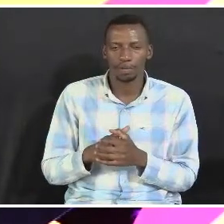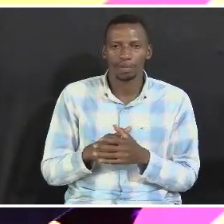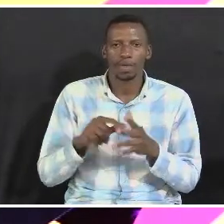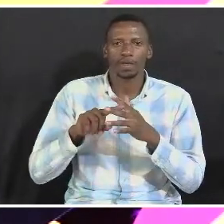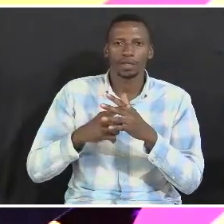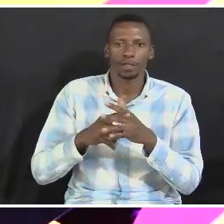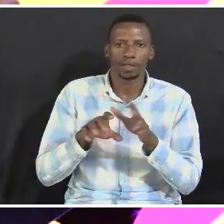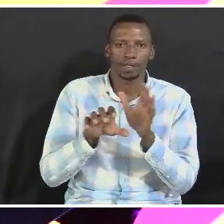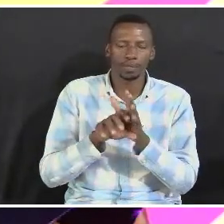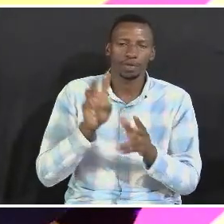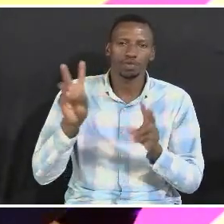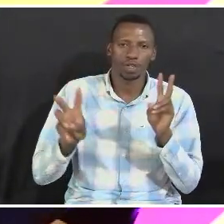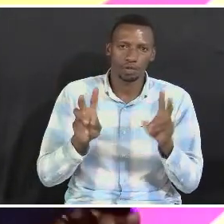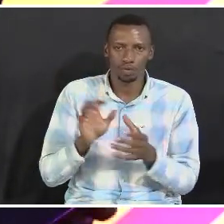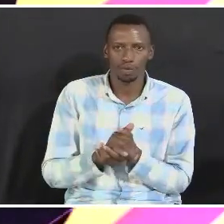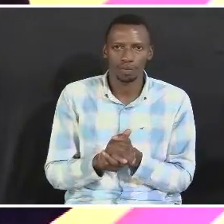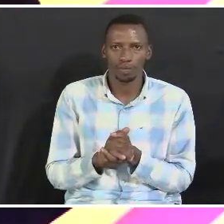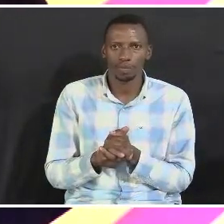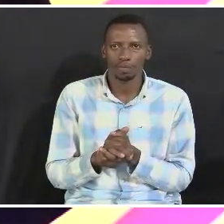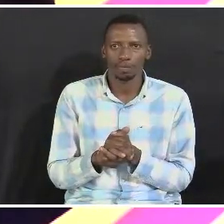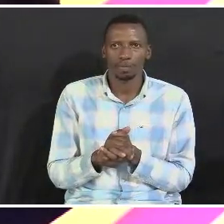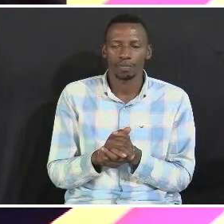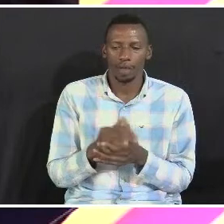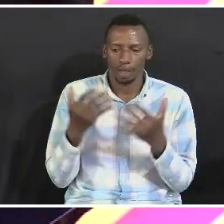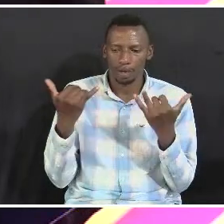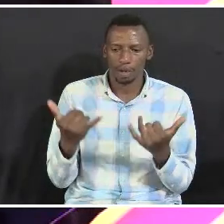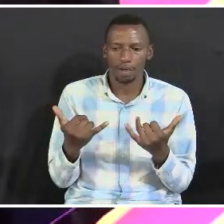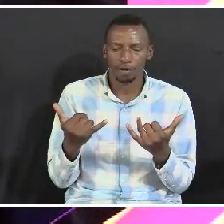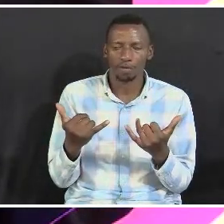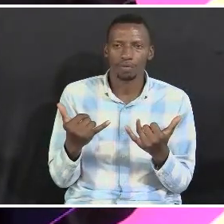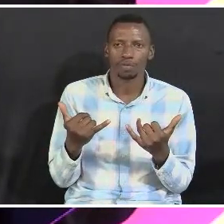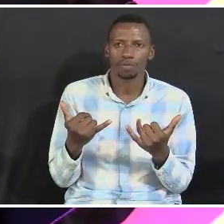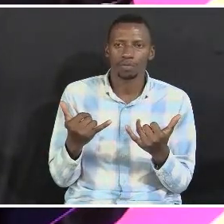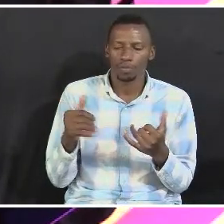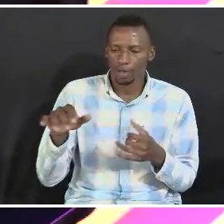22, take now your son,